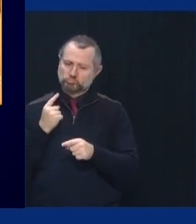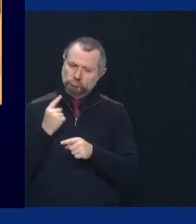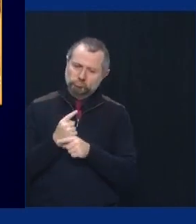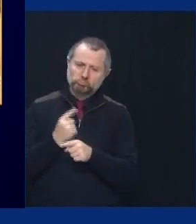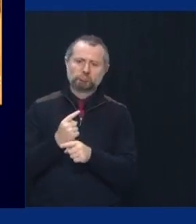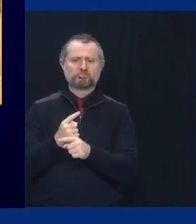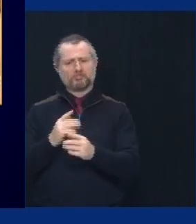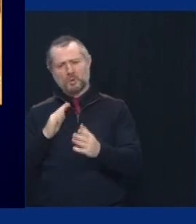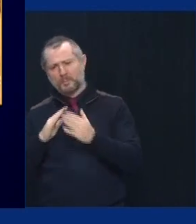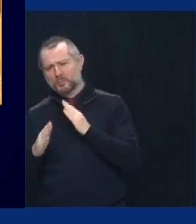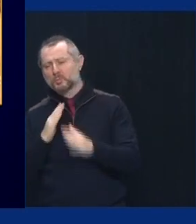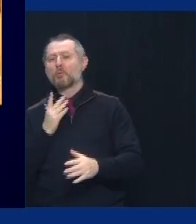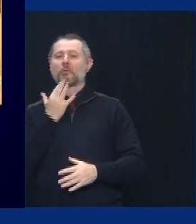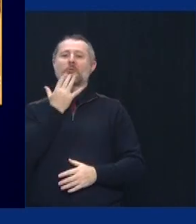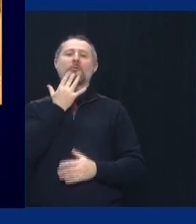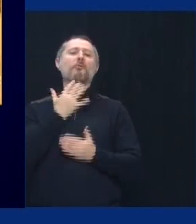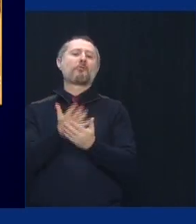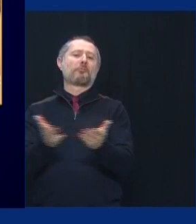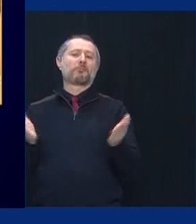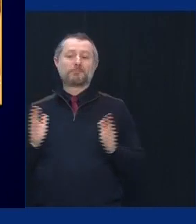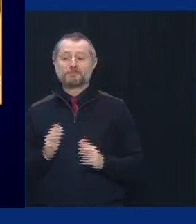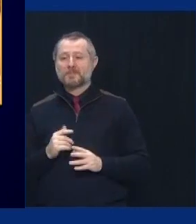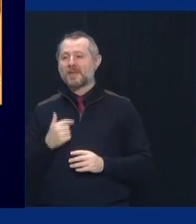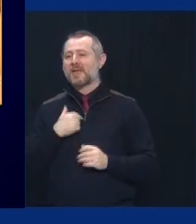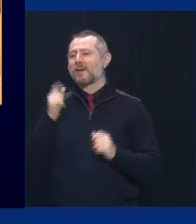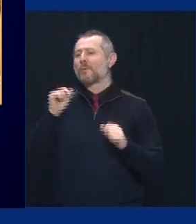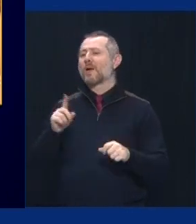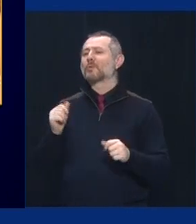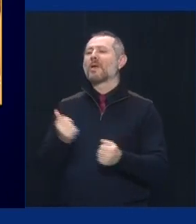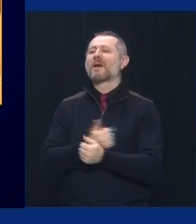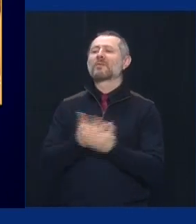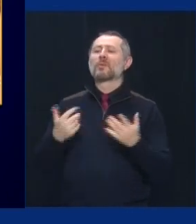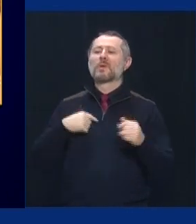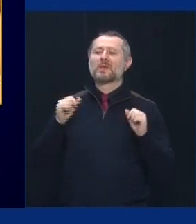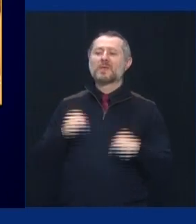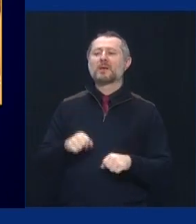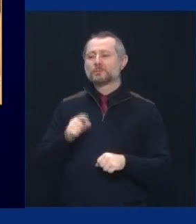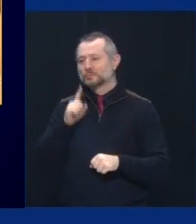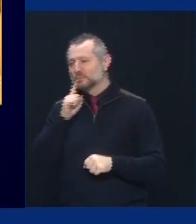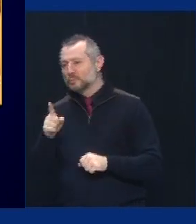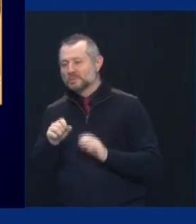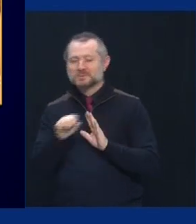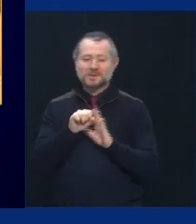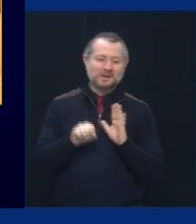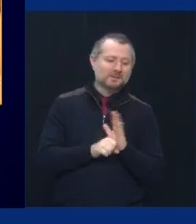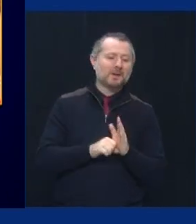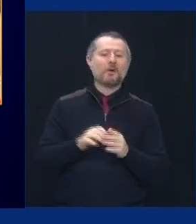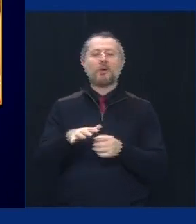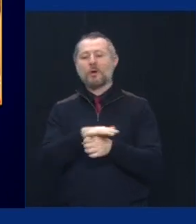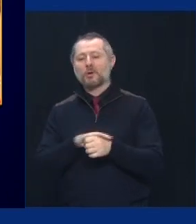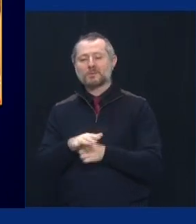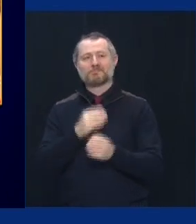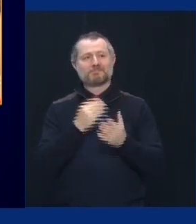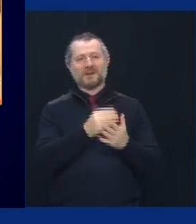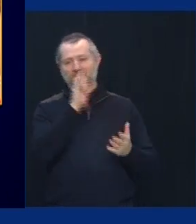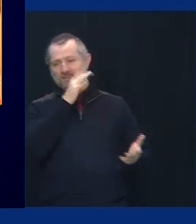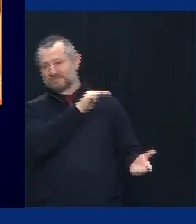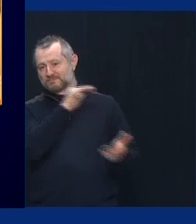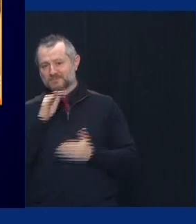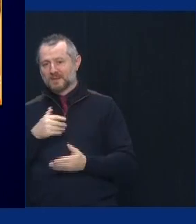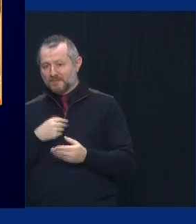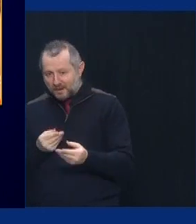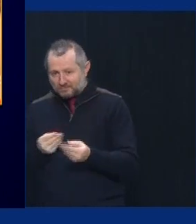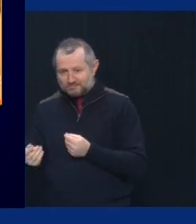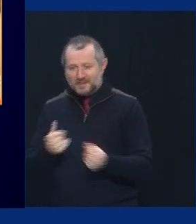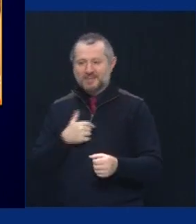color. And so we need to do everything we can to make sure we have state and local funding, but to make sure that we have all of the money that is needed